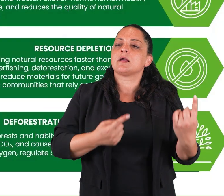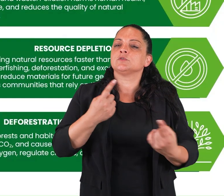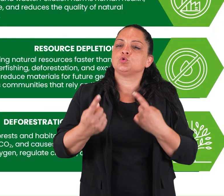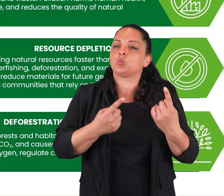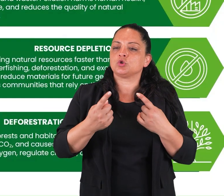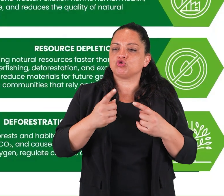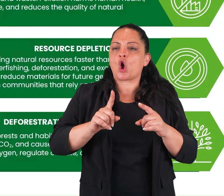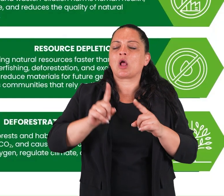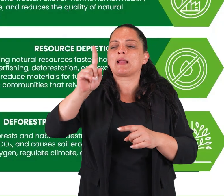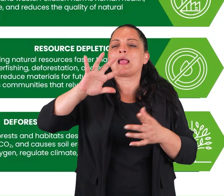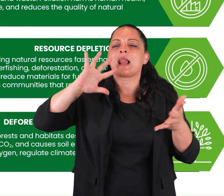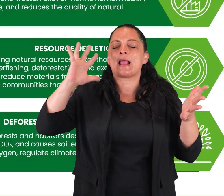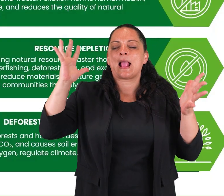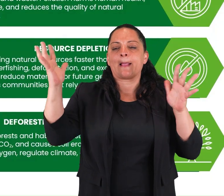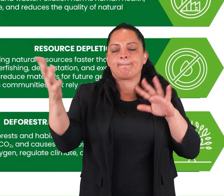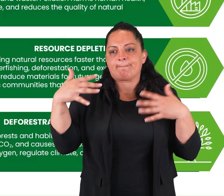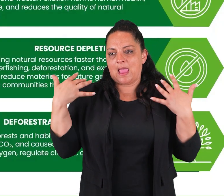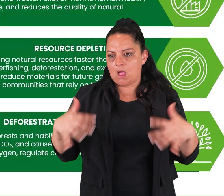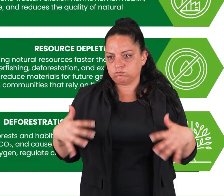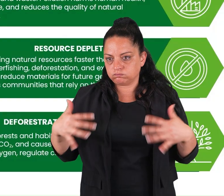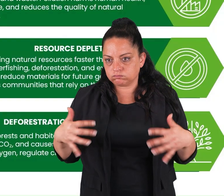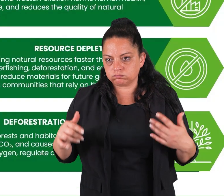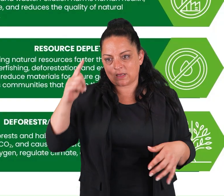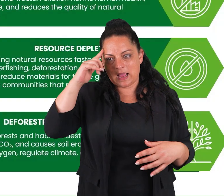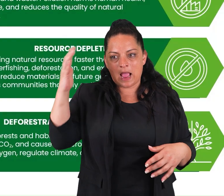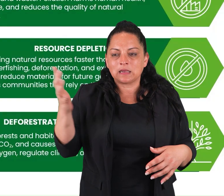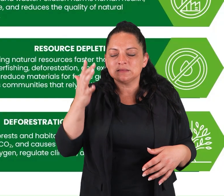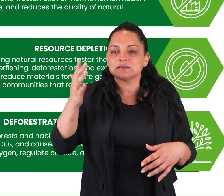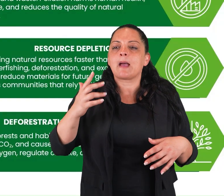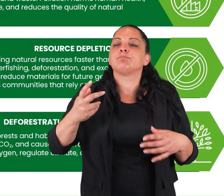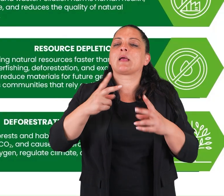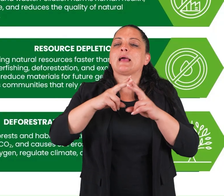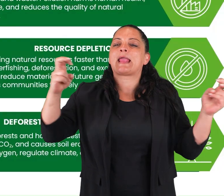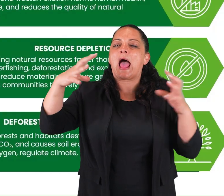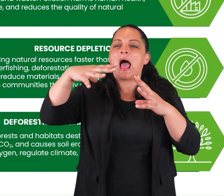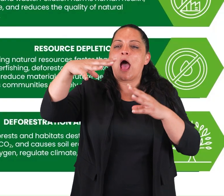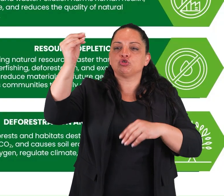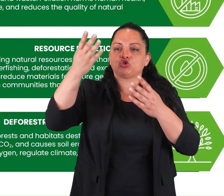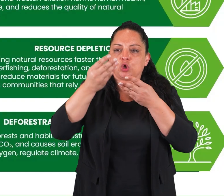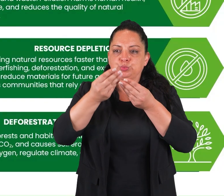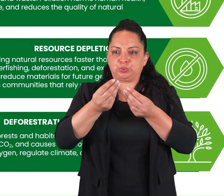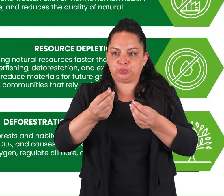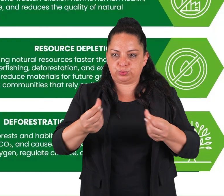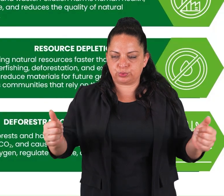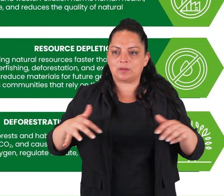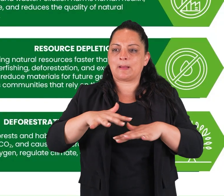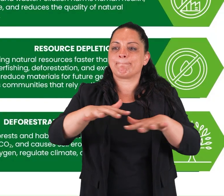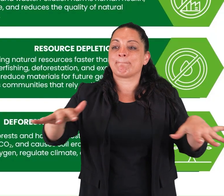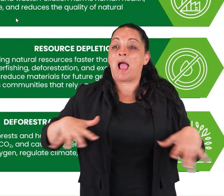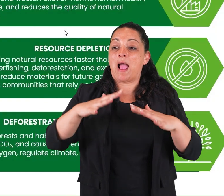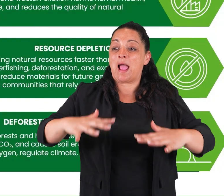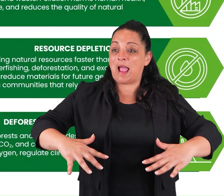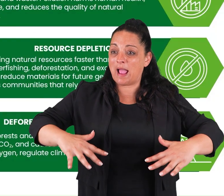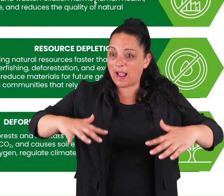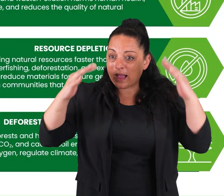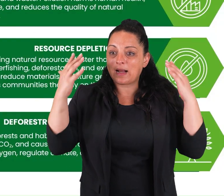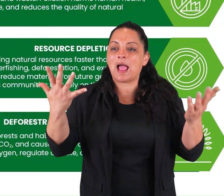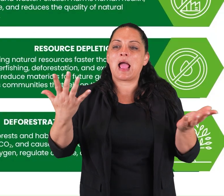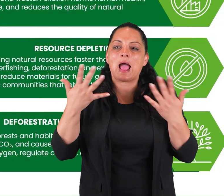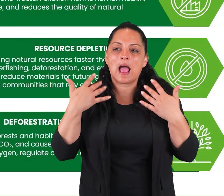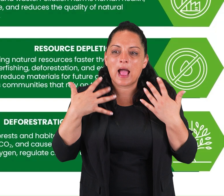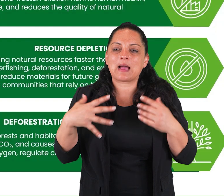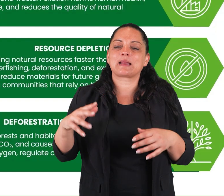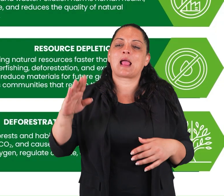extreme weather. It may cause melting glaciers and rising sea levels. We'll